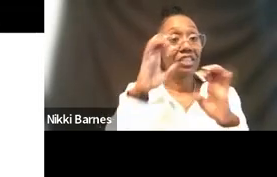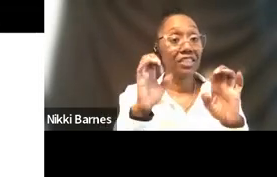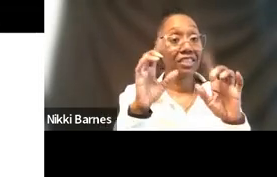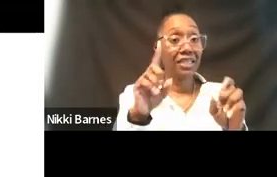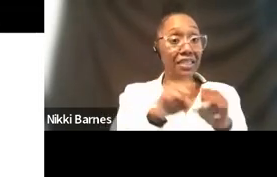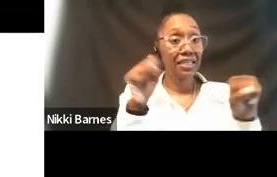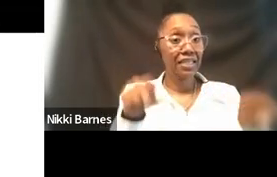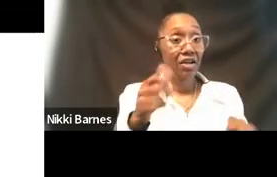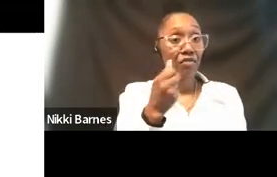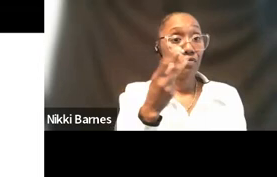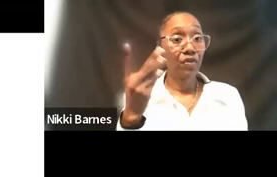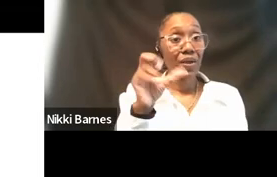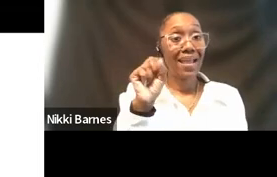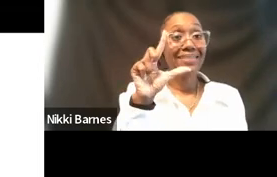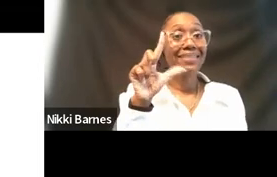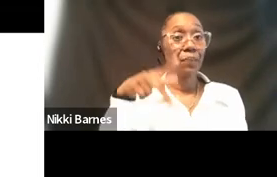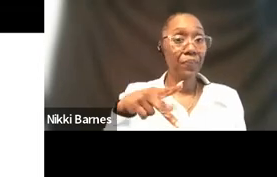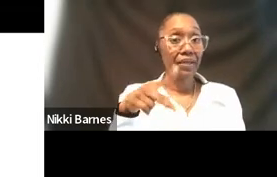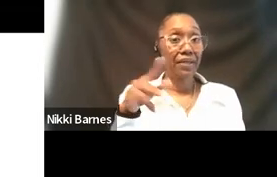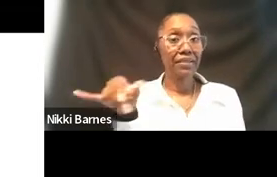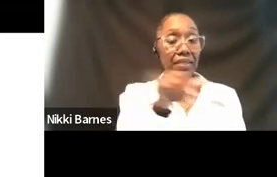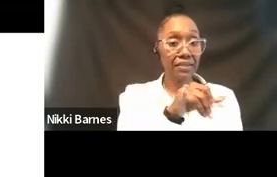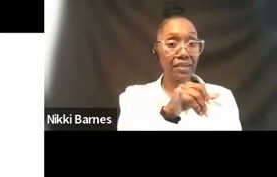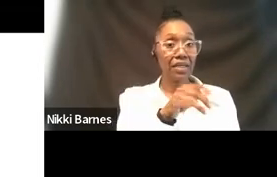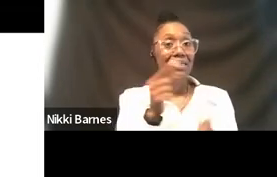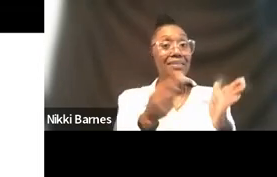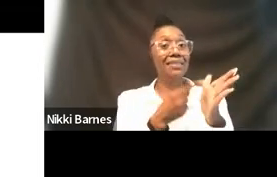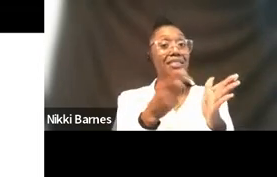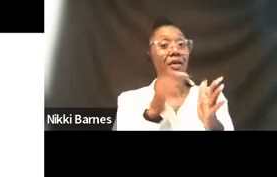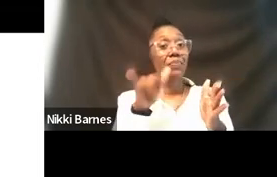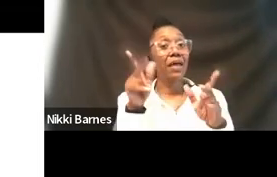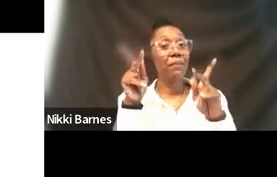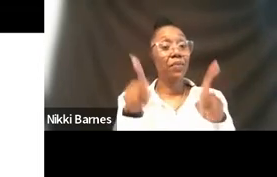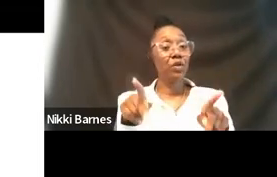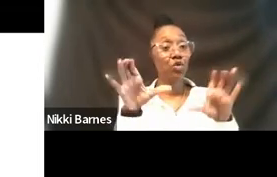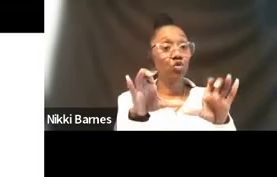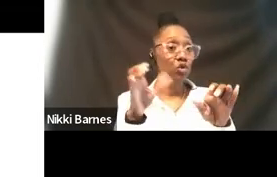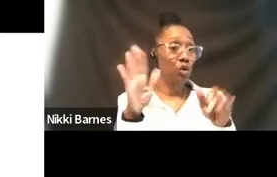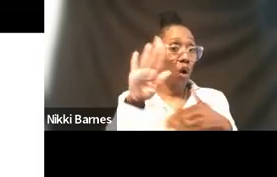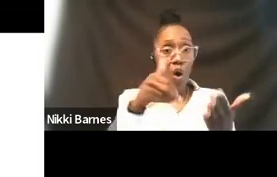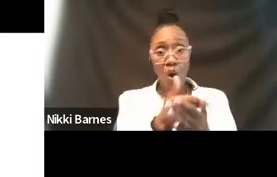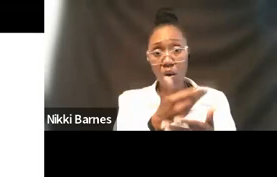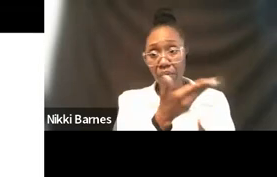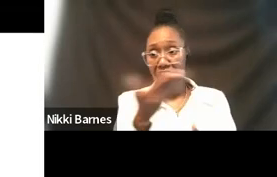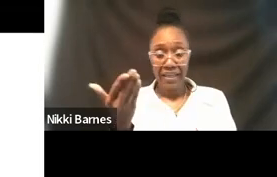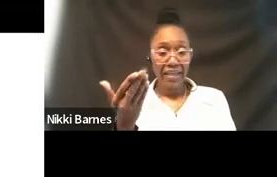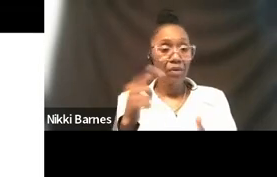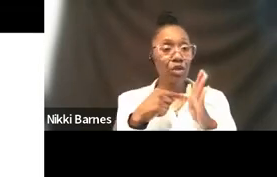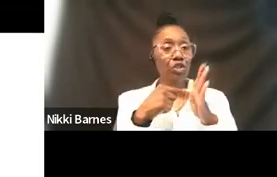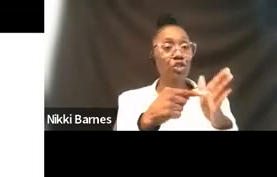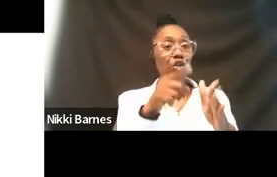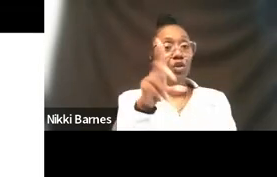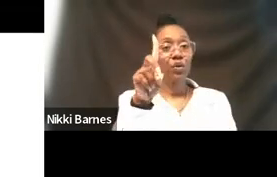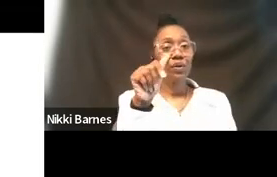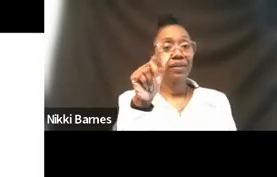few of them do what an SLP does. And sometimes the person that does all of these things can show you a trend in data that you didn't know